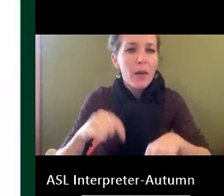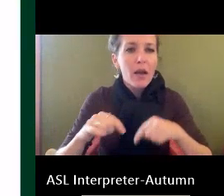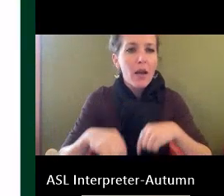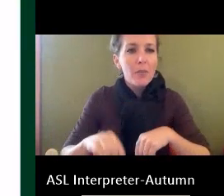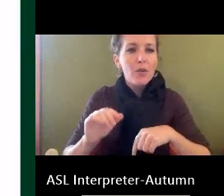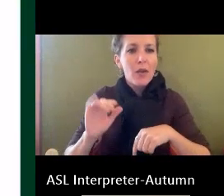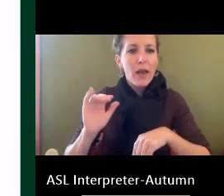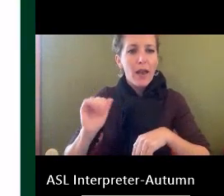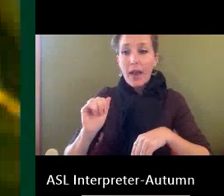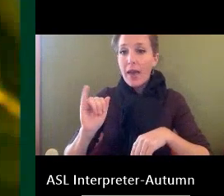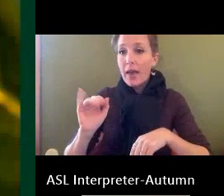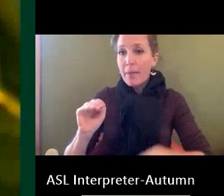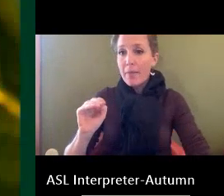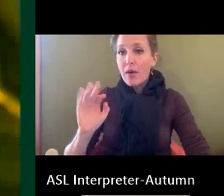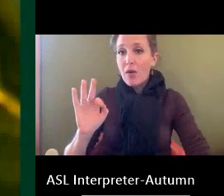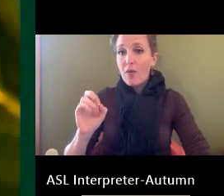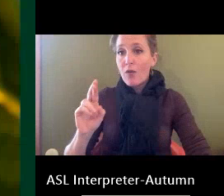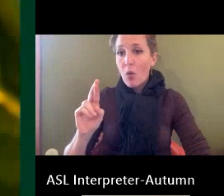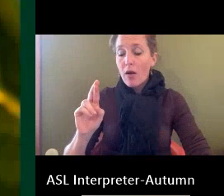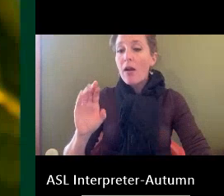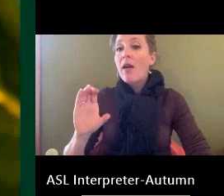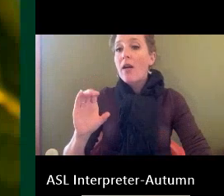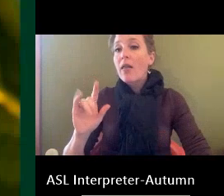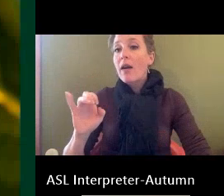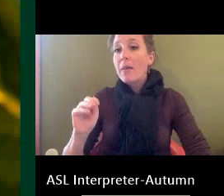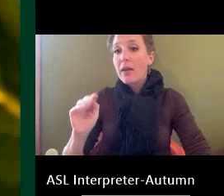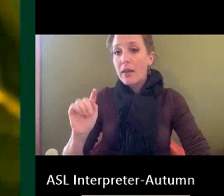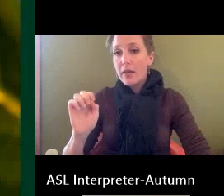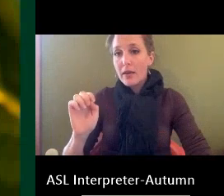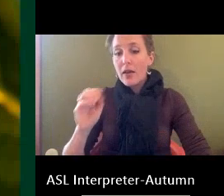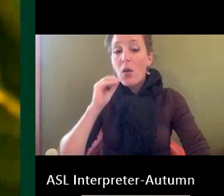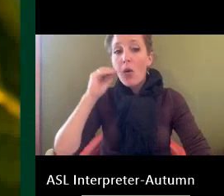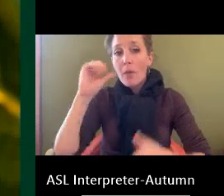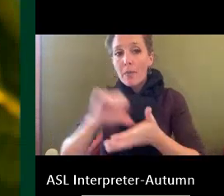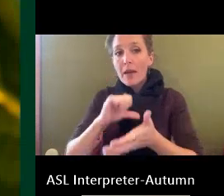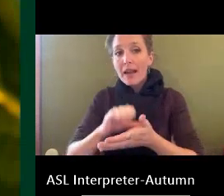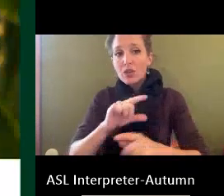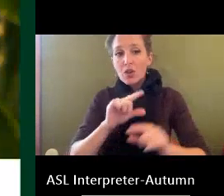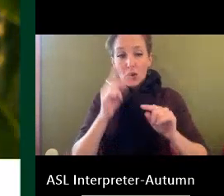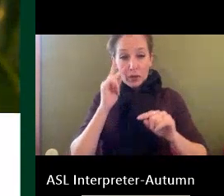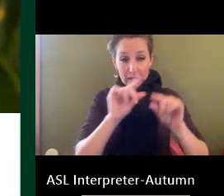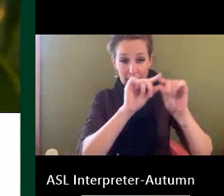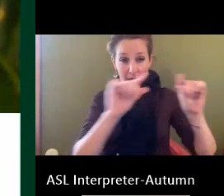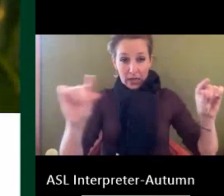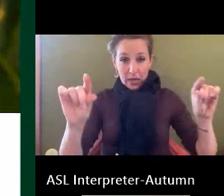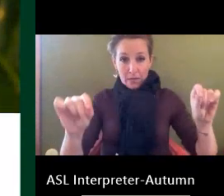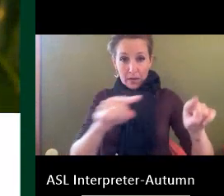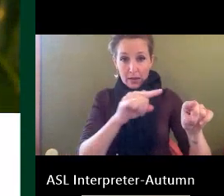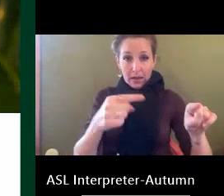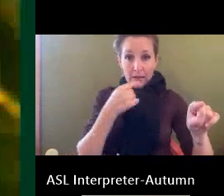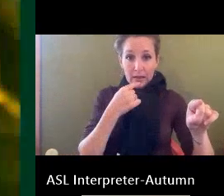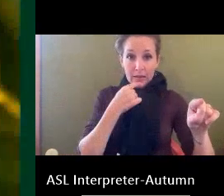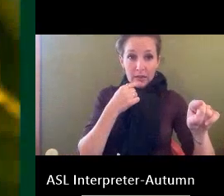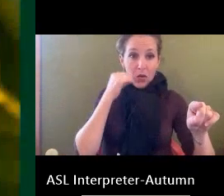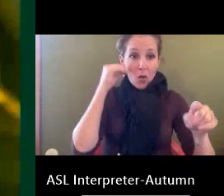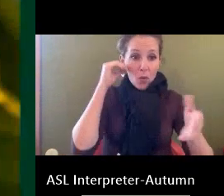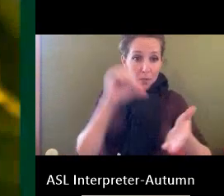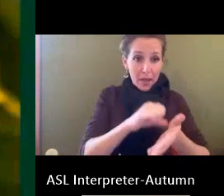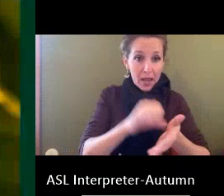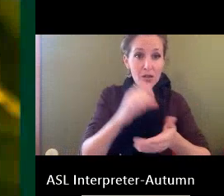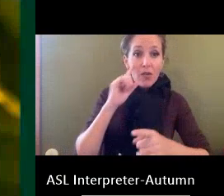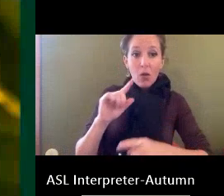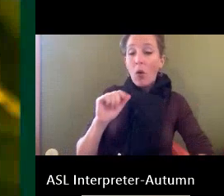Climate homepage here. So up at the top, you can see the homepage, the landing page for Aim for Climate.